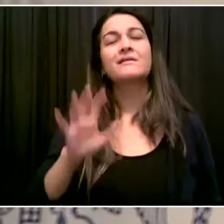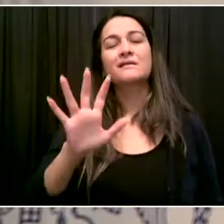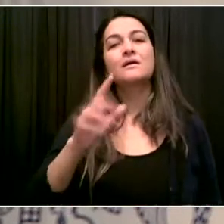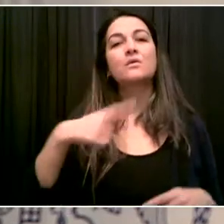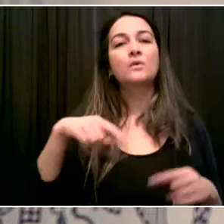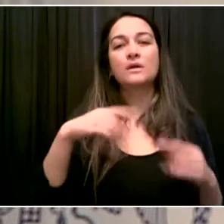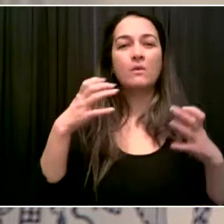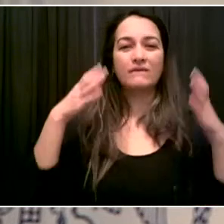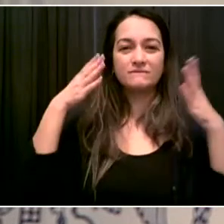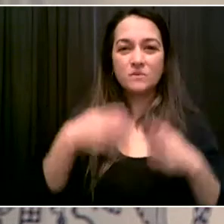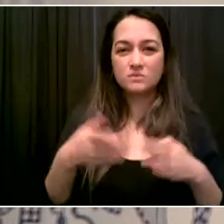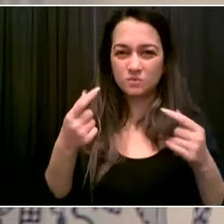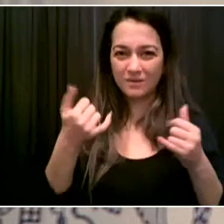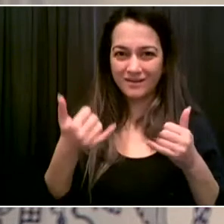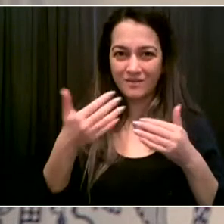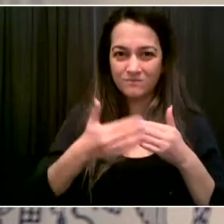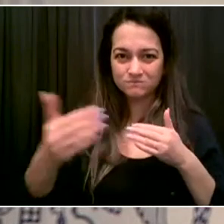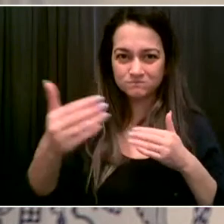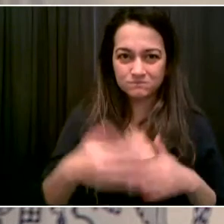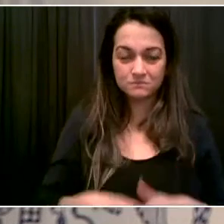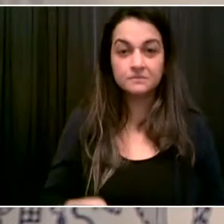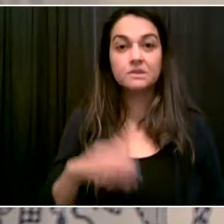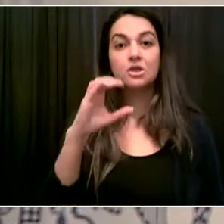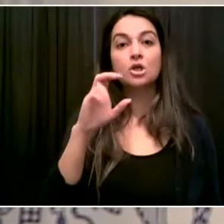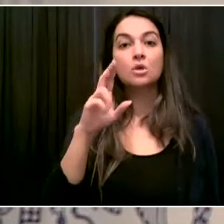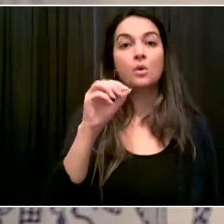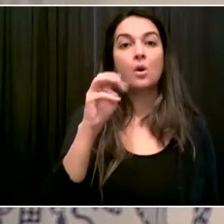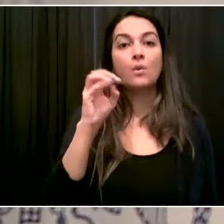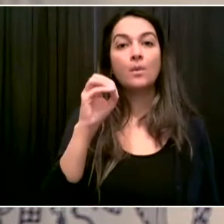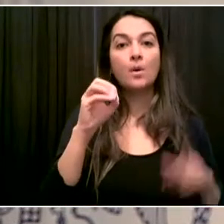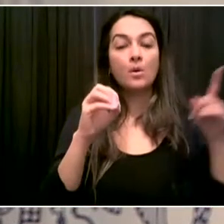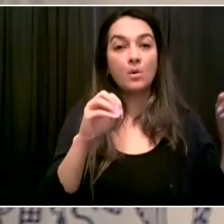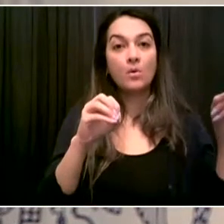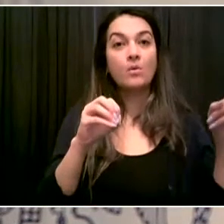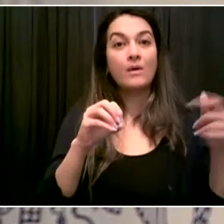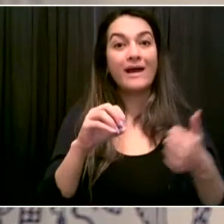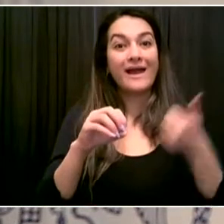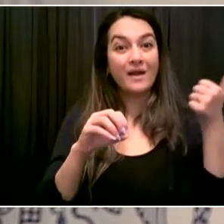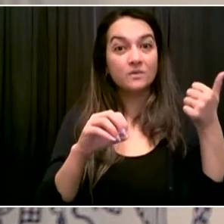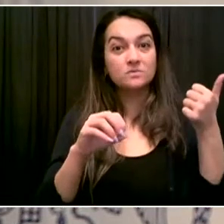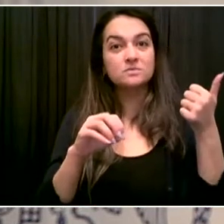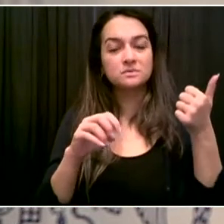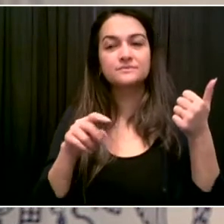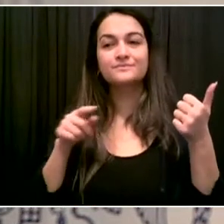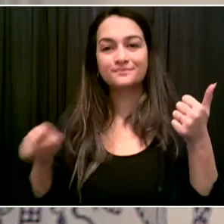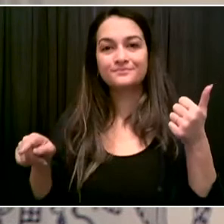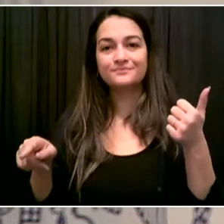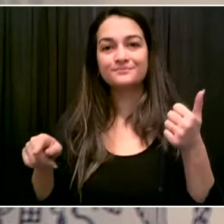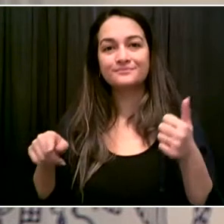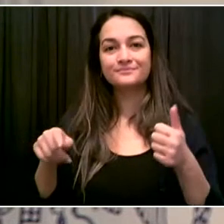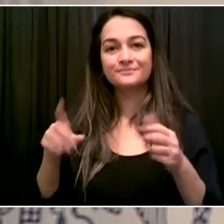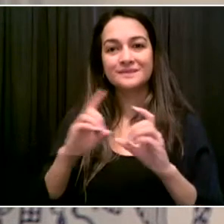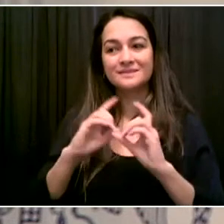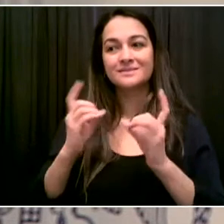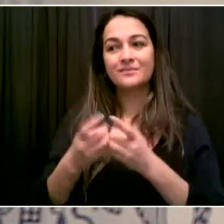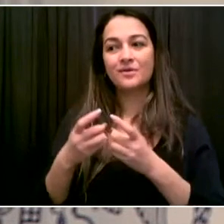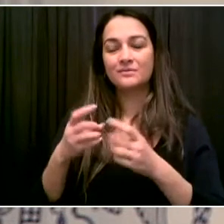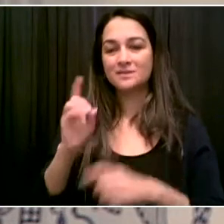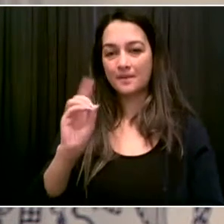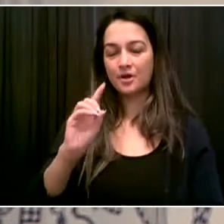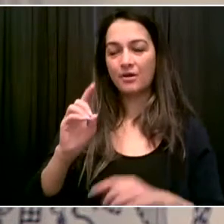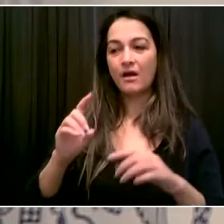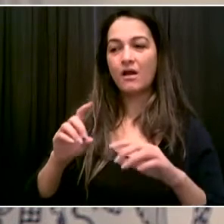lot broader coalition ultimately. So I think the reset was happening long before these